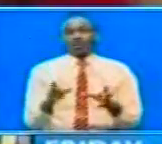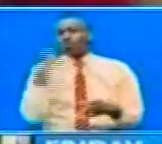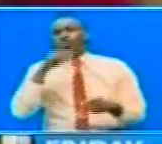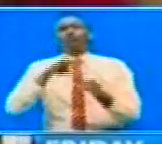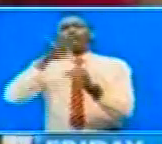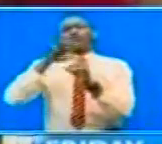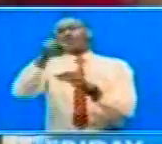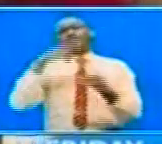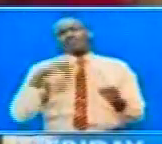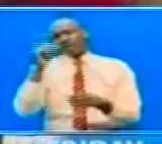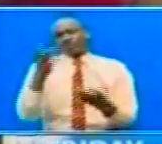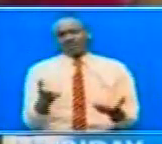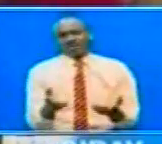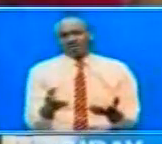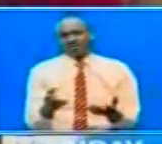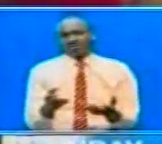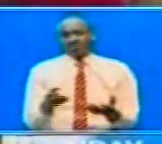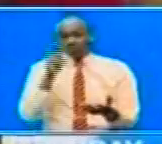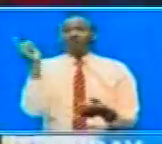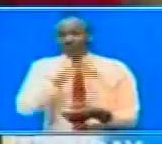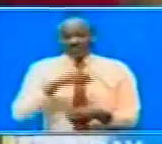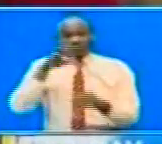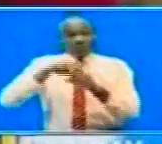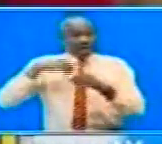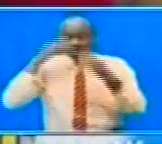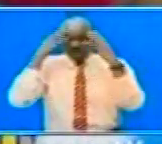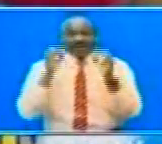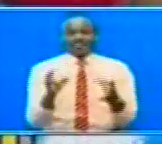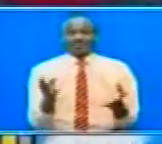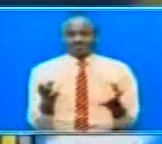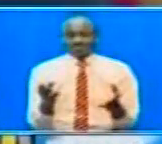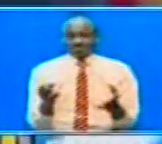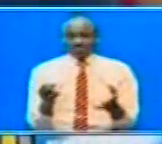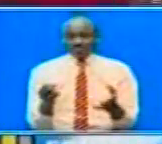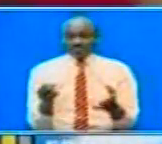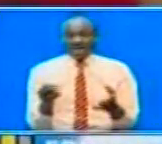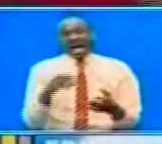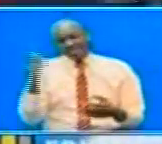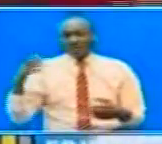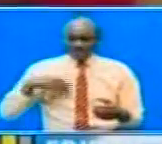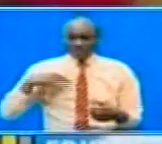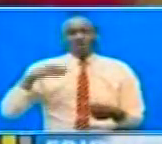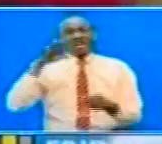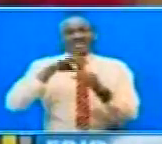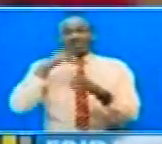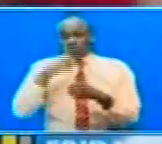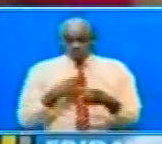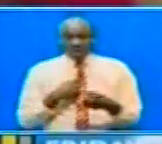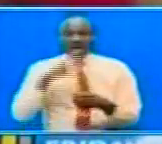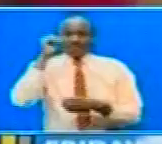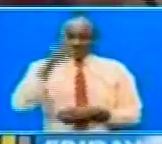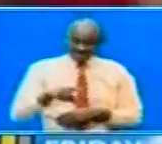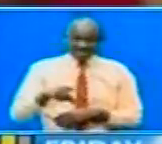hao? Na tulimaliza uchaguzi hapa na hatukusonga. The only other people who are elected are the MPs,